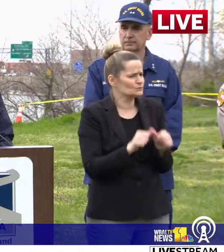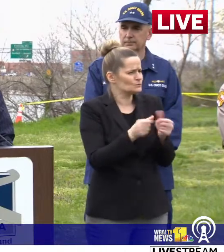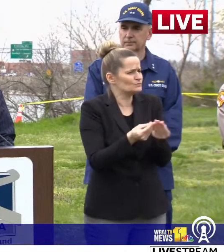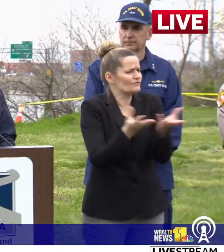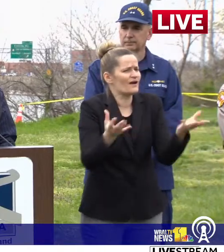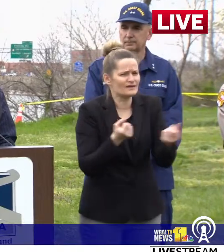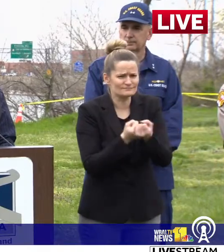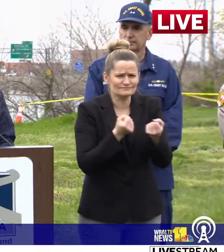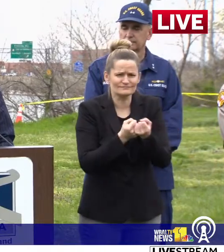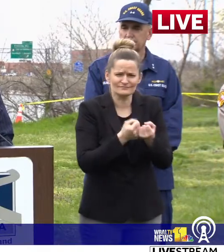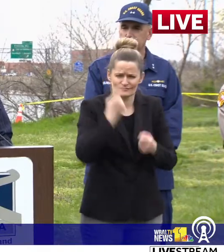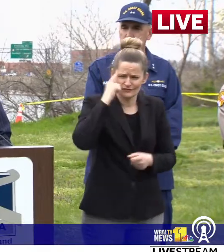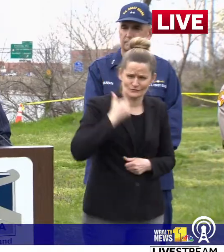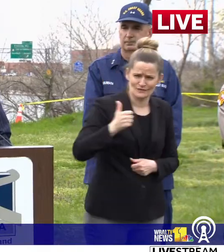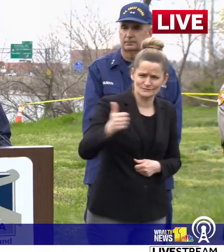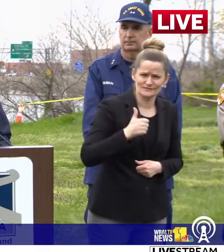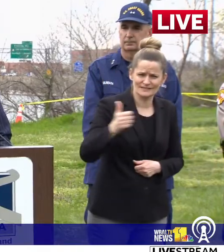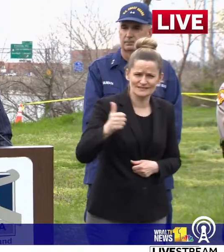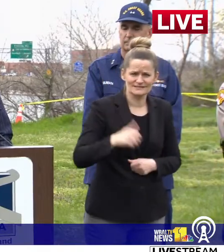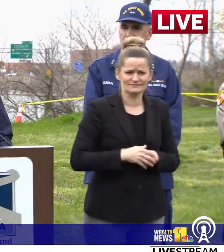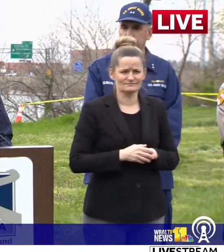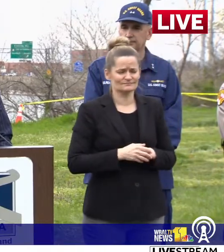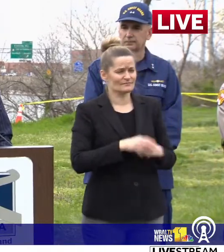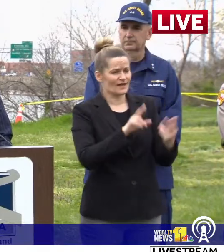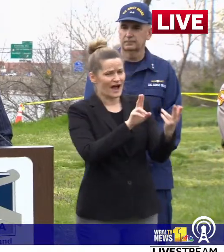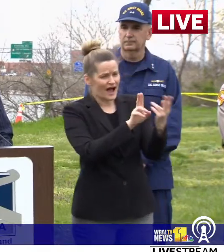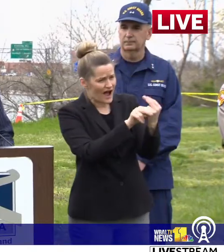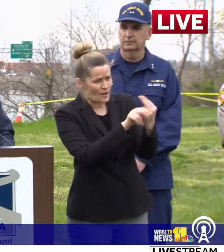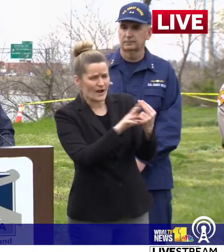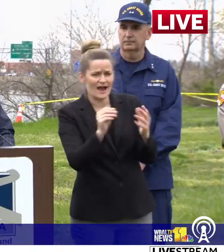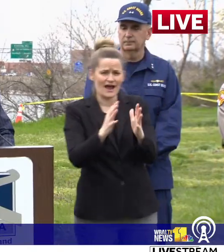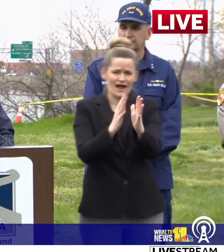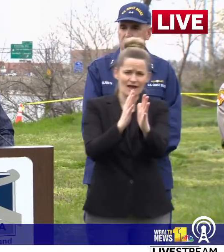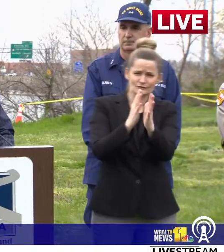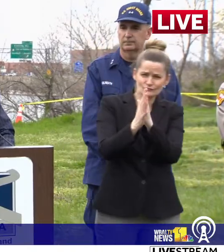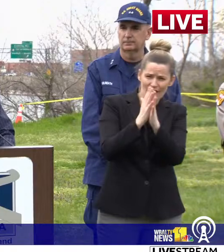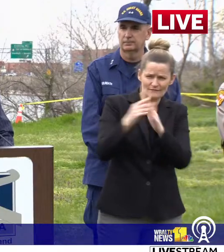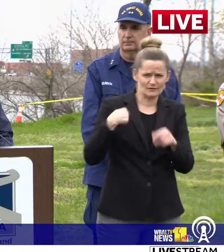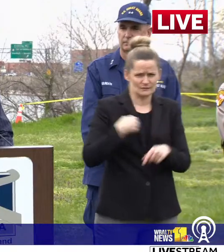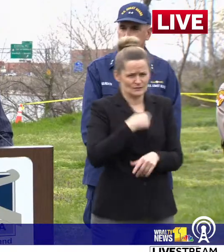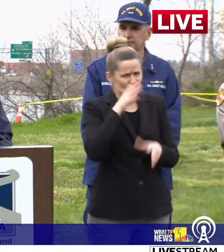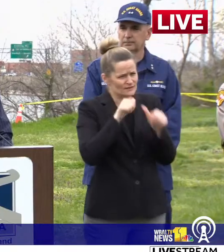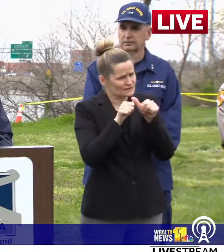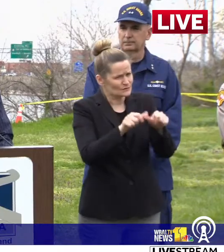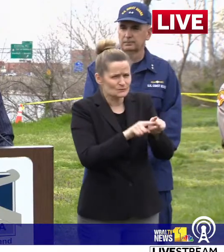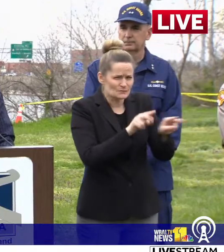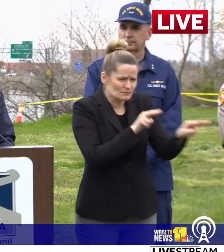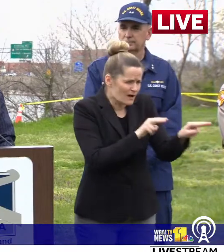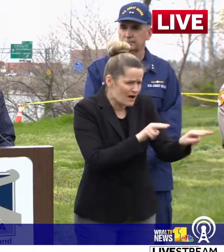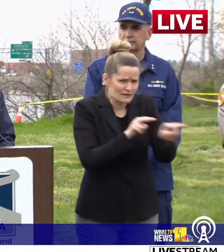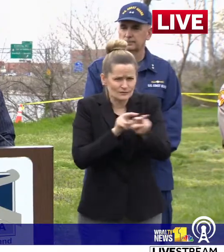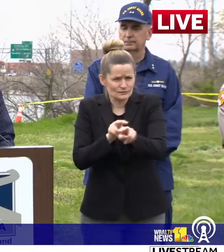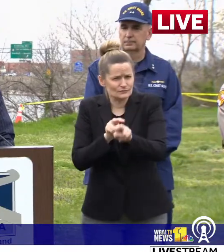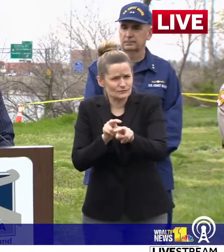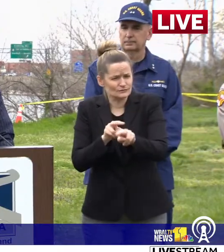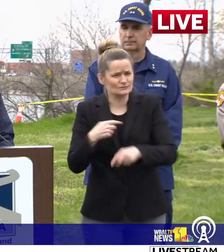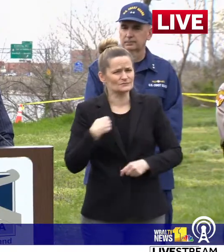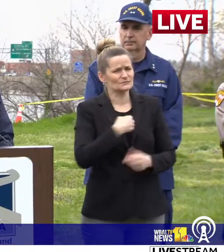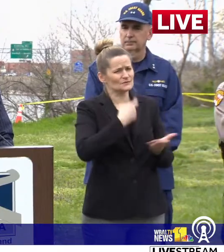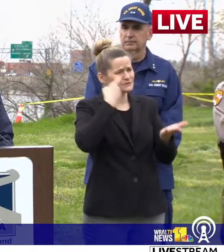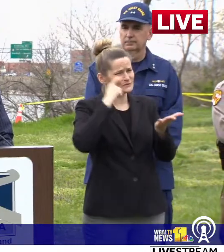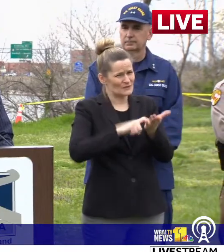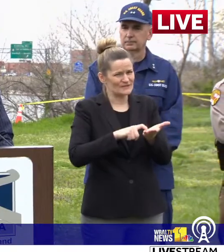monitor the traffic conditions and any changes that are impacting the system as a whole. As I previously mentioned, we are seeing increased traffic throughout Fort